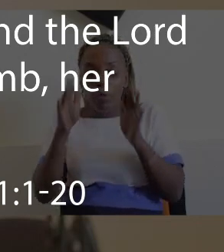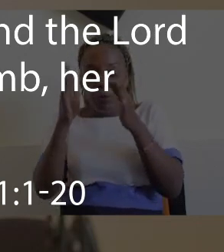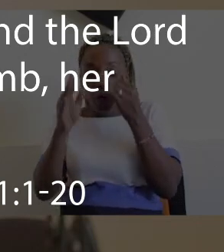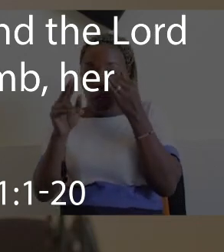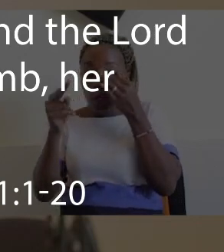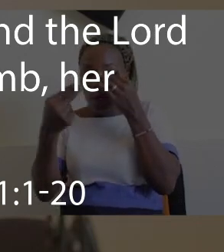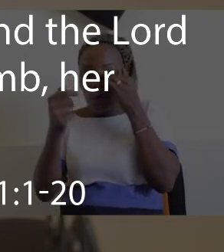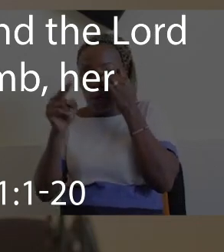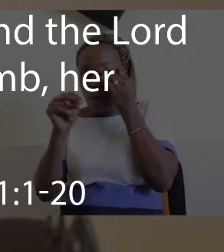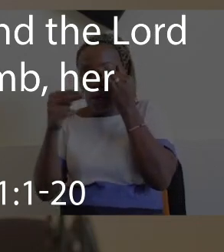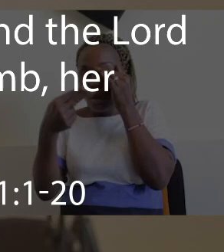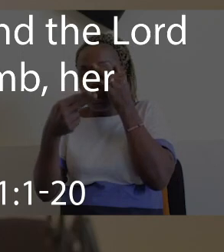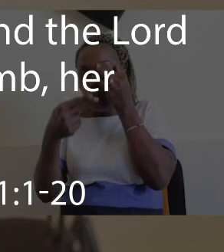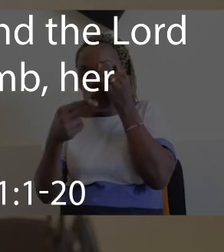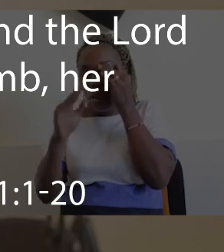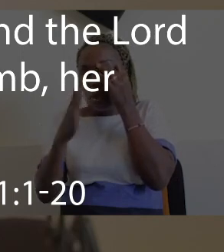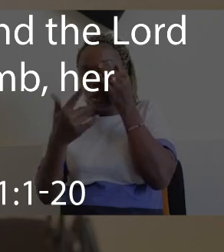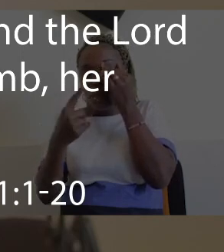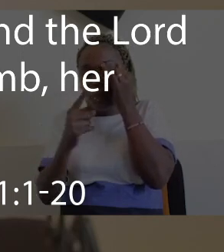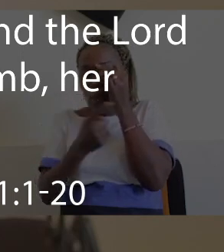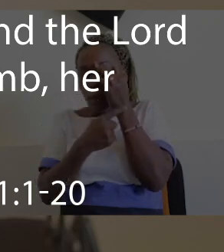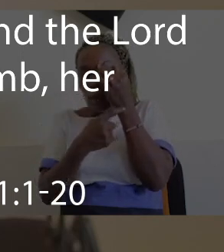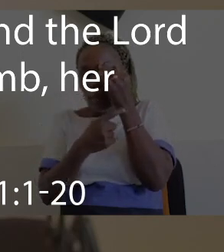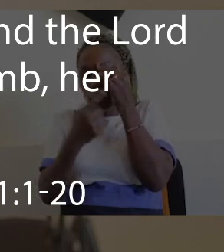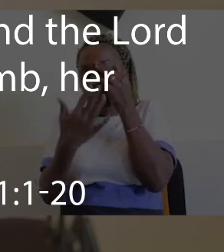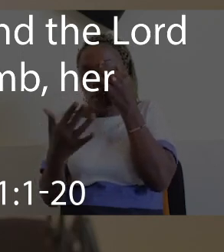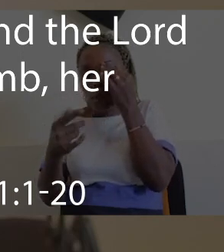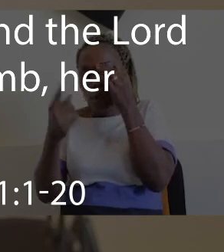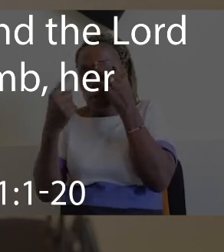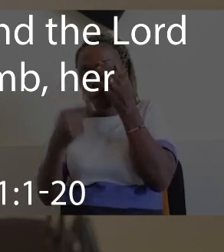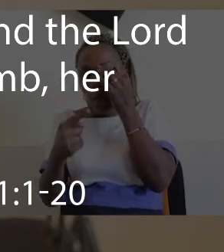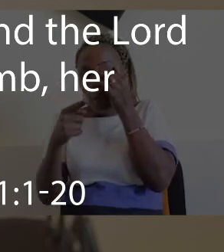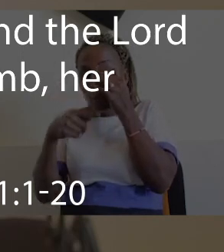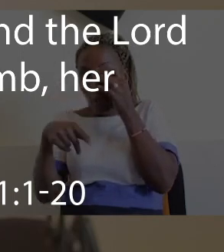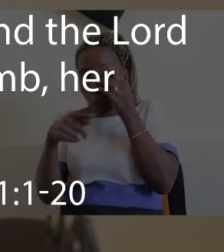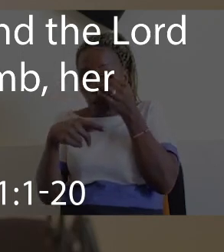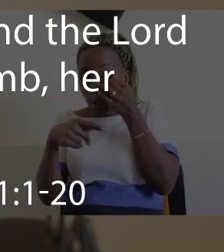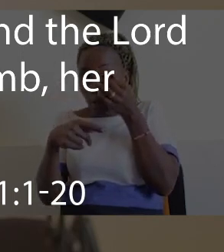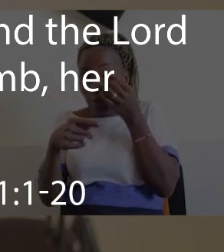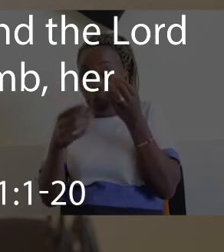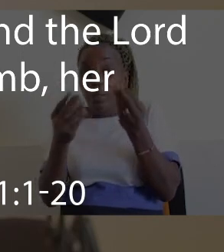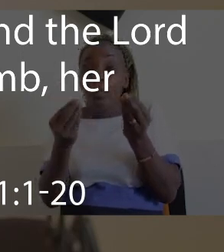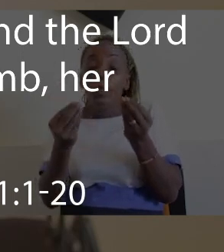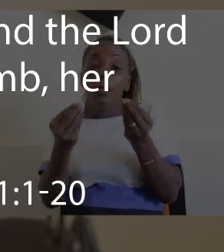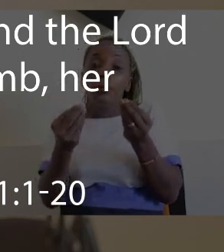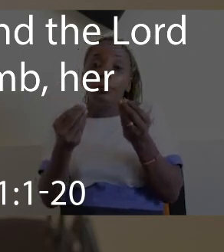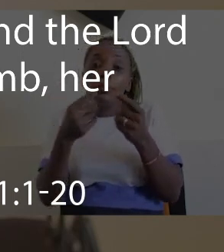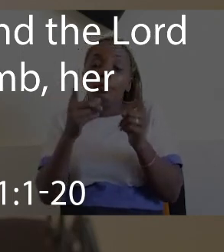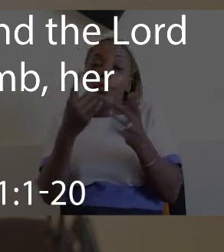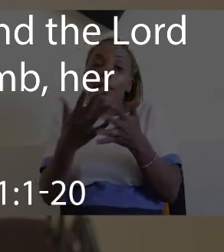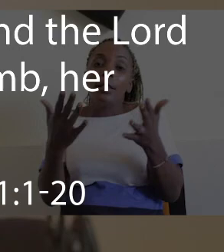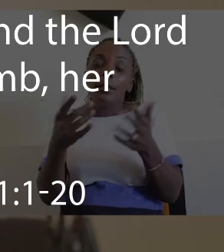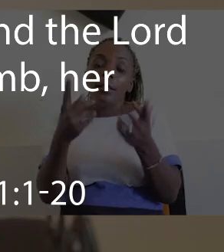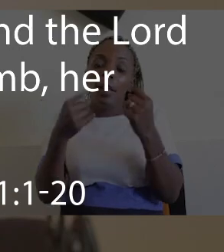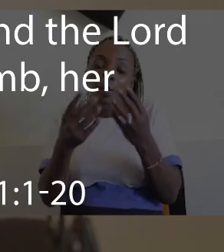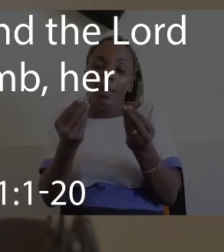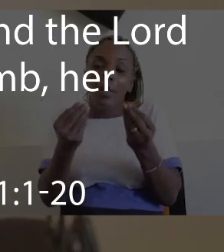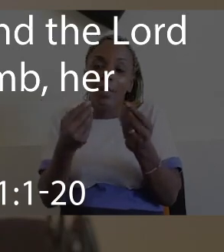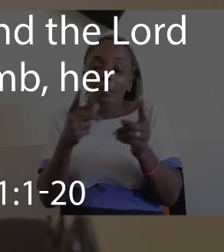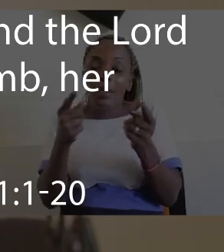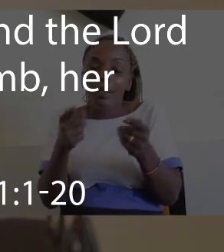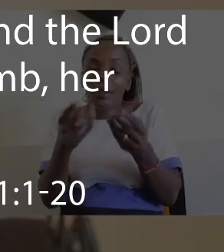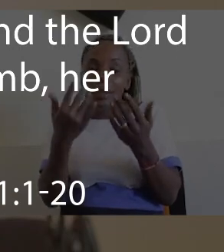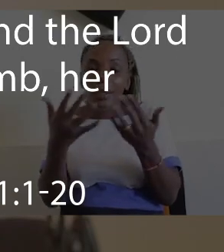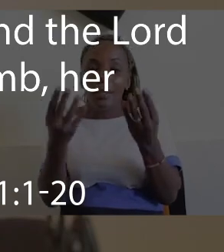Hannah. Sometimes we find that there are those things that come into us easily, but those things do not have